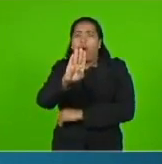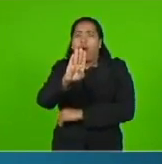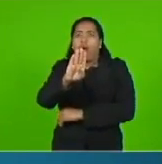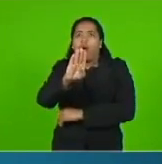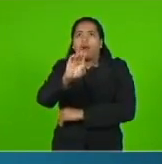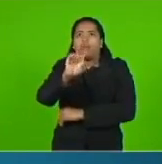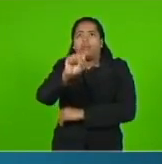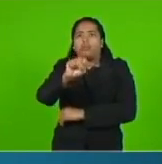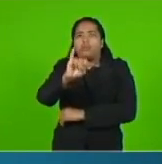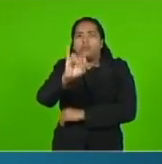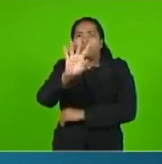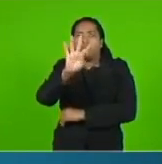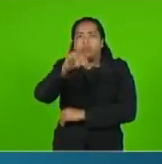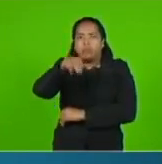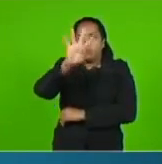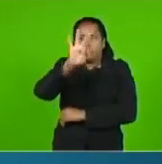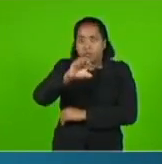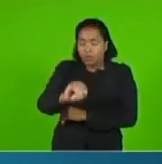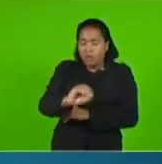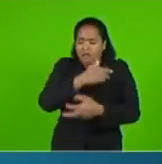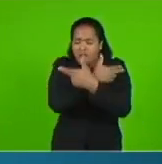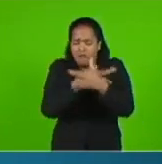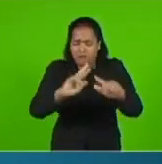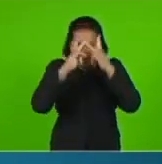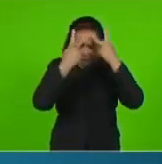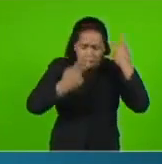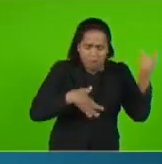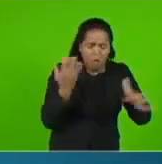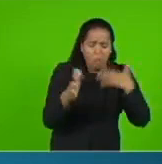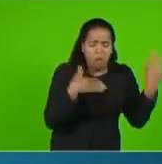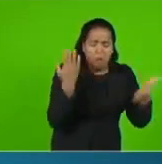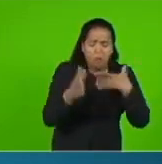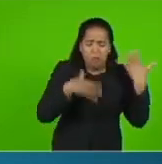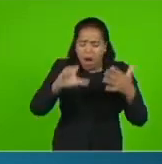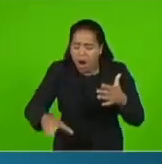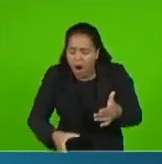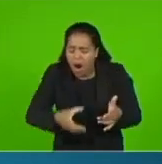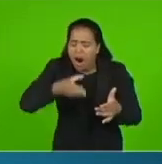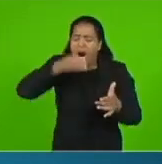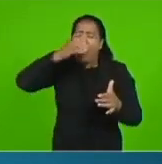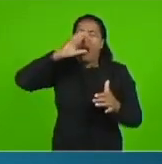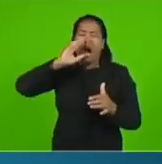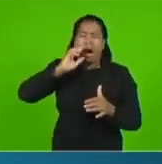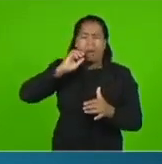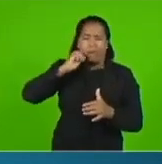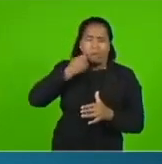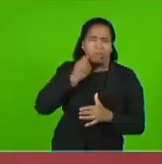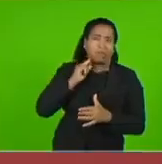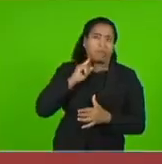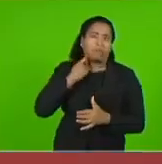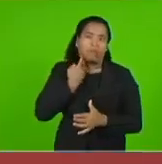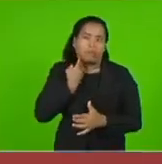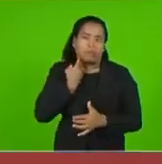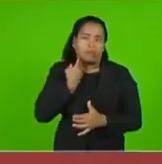and it fell on a third of the rivers and on the springs of water.